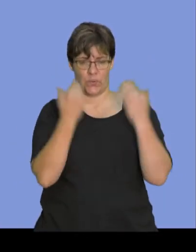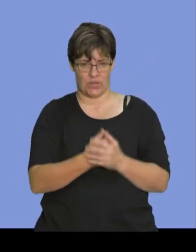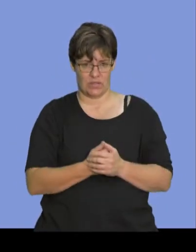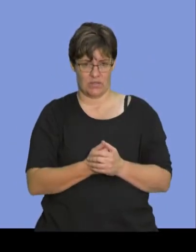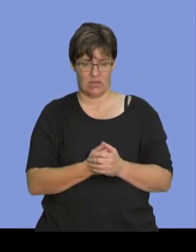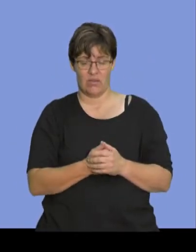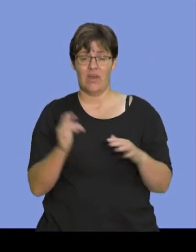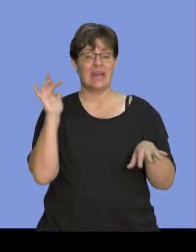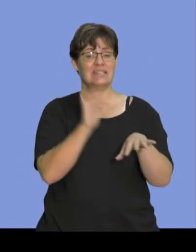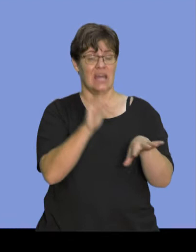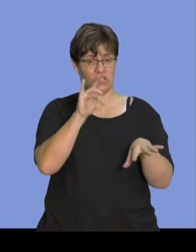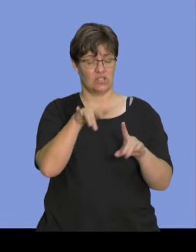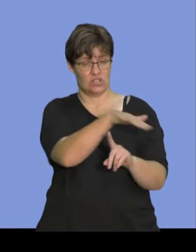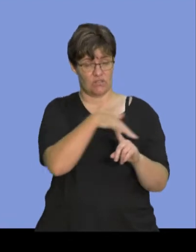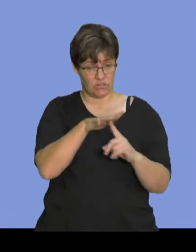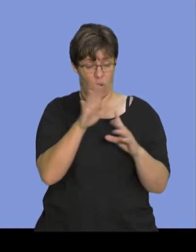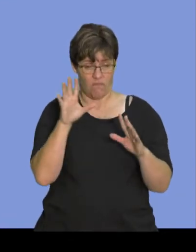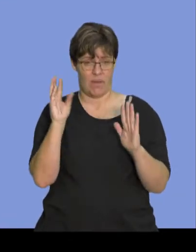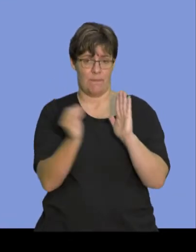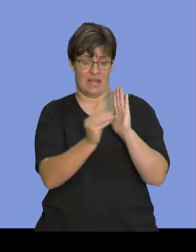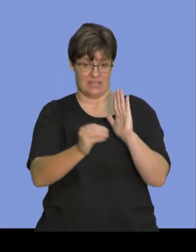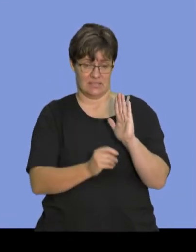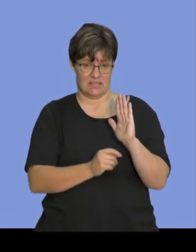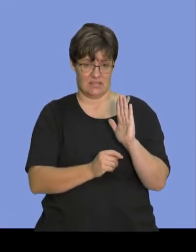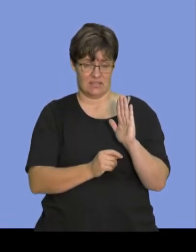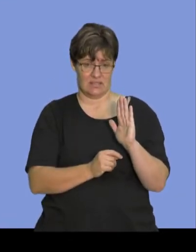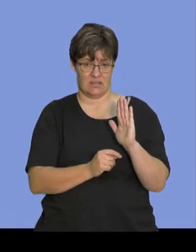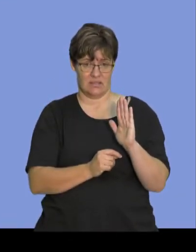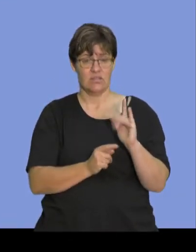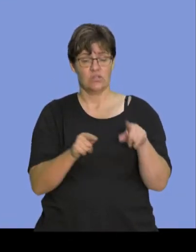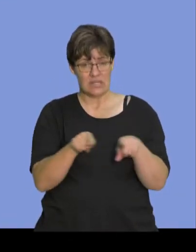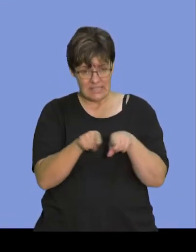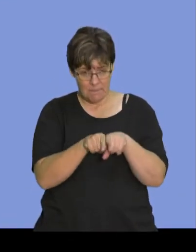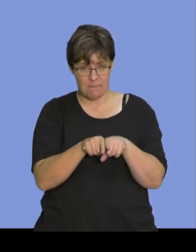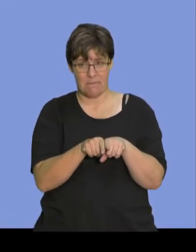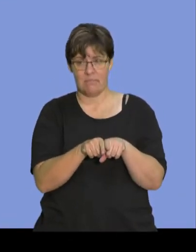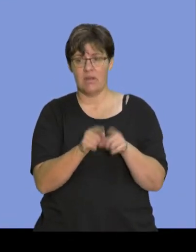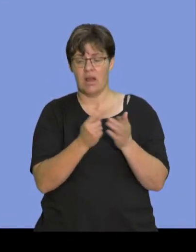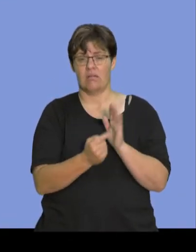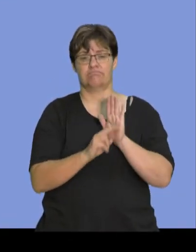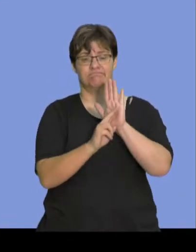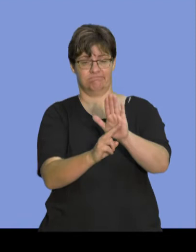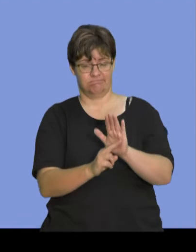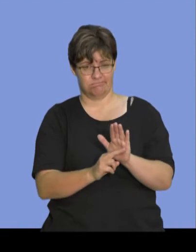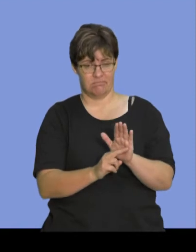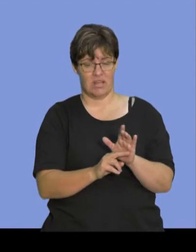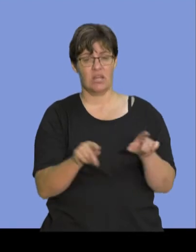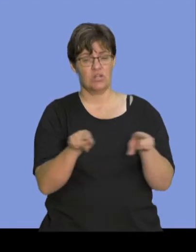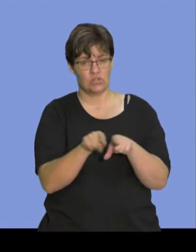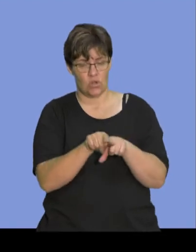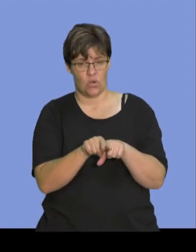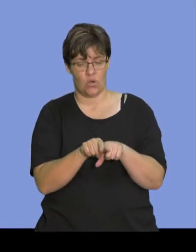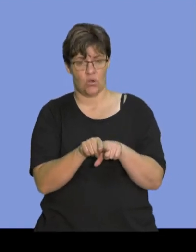cross each other. Okay, the field lines touch the surface of the magnet, so it means it is perpendicular to the surface of the magnet. So